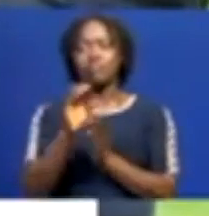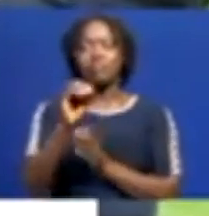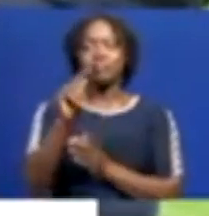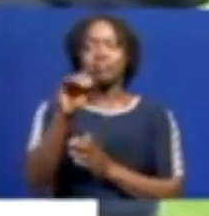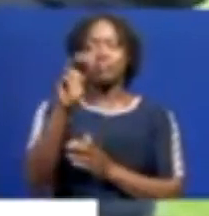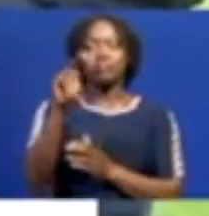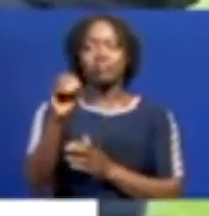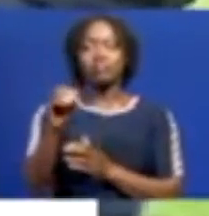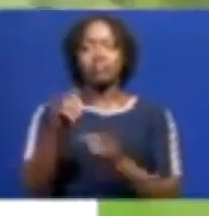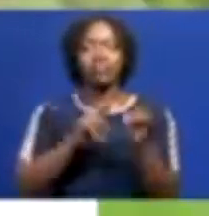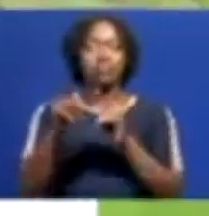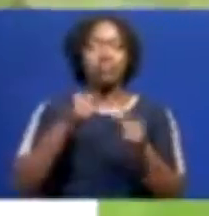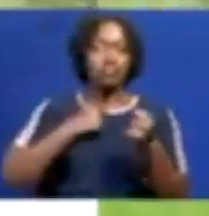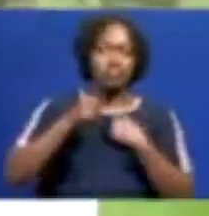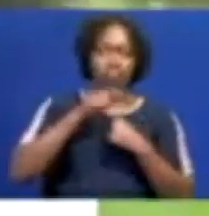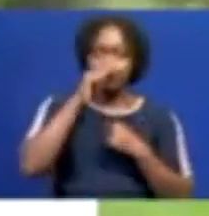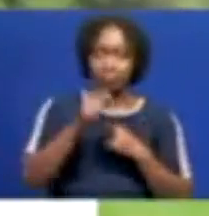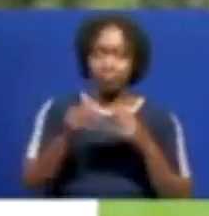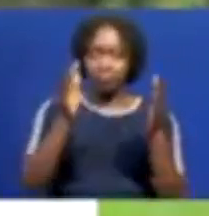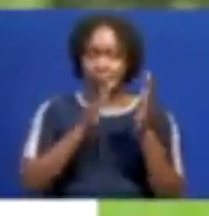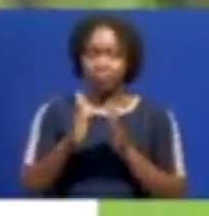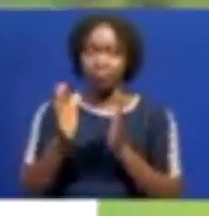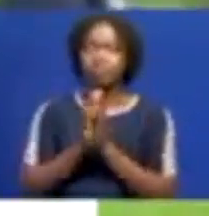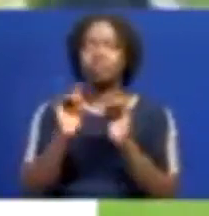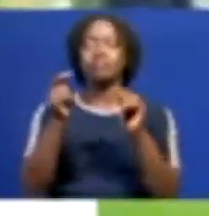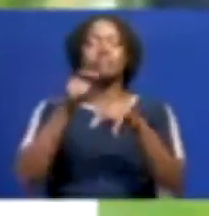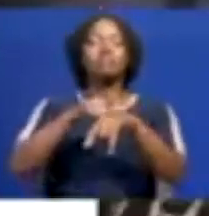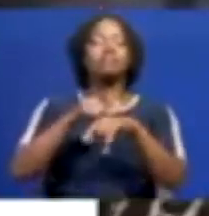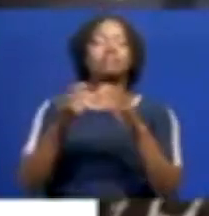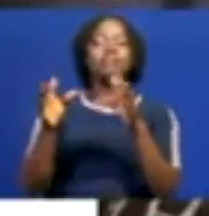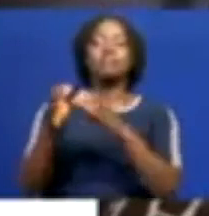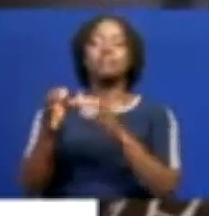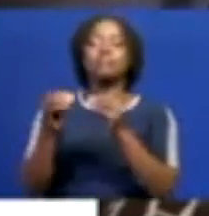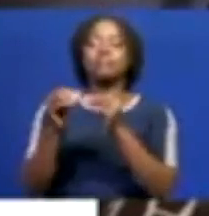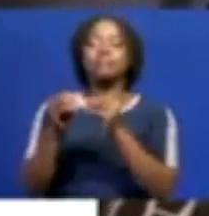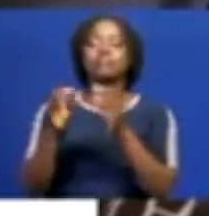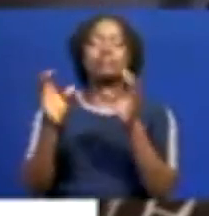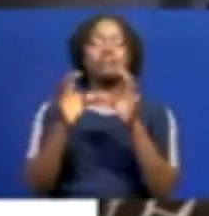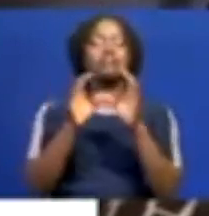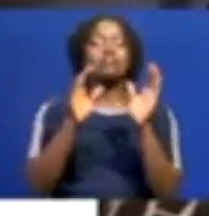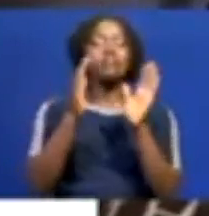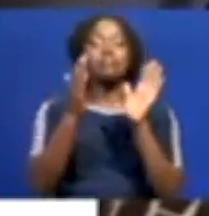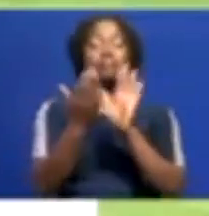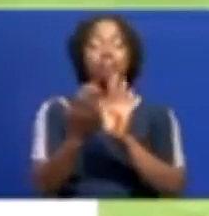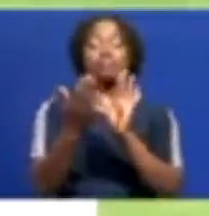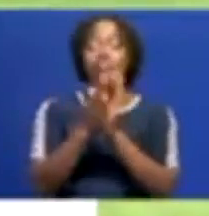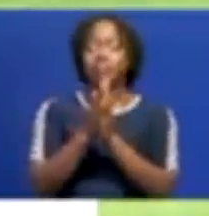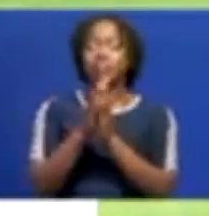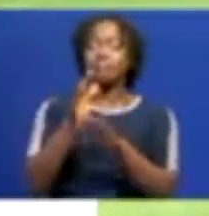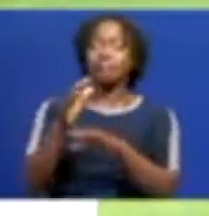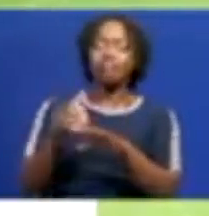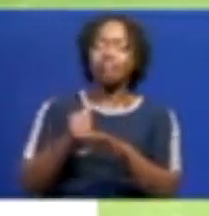also toured Rwanda and Tanzania in preparation for the new season. The club has made significant coaching appointments, bringing Salim Babu